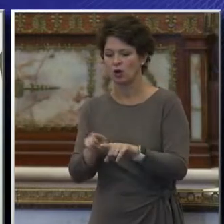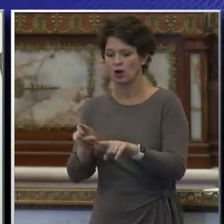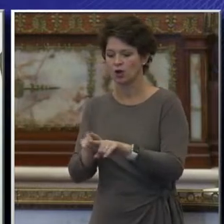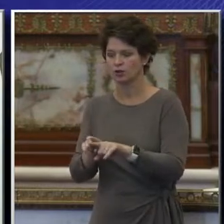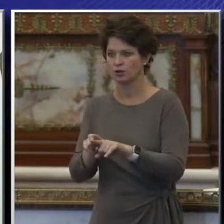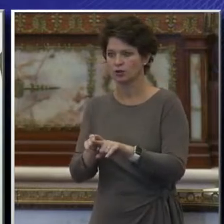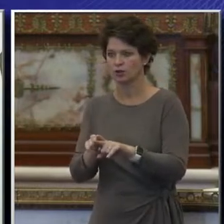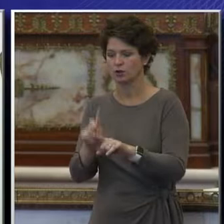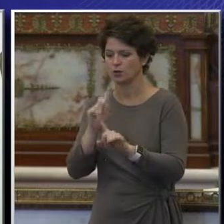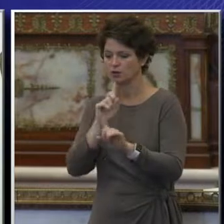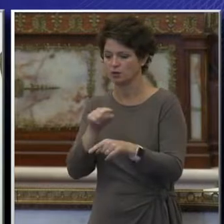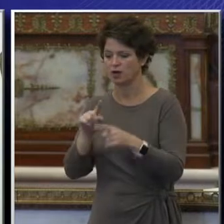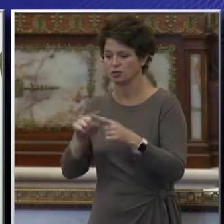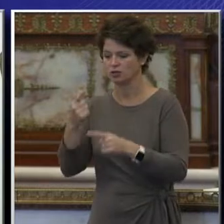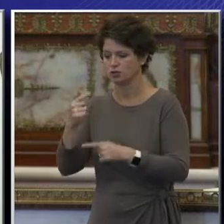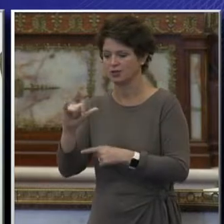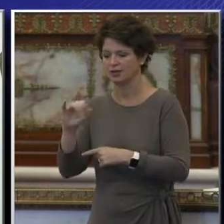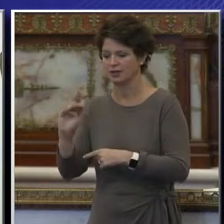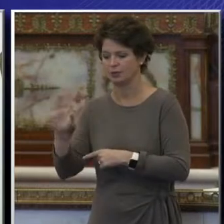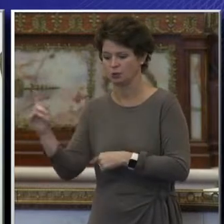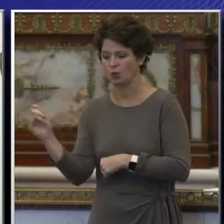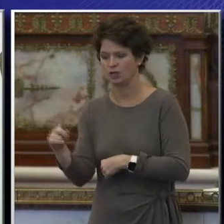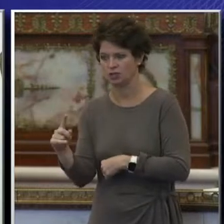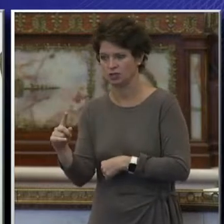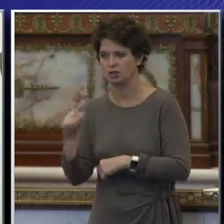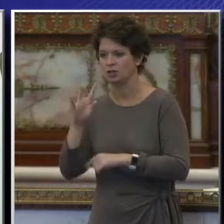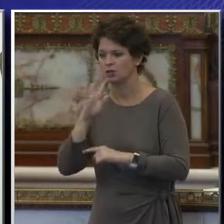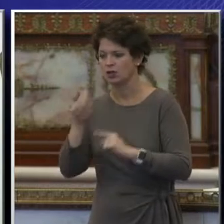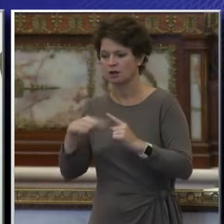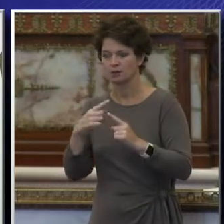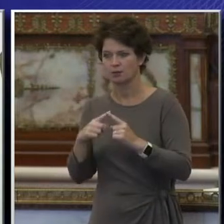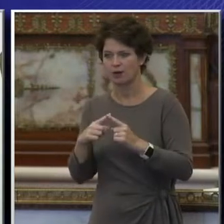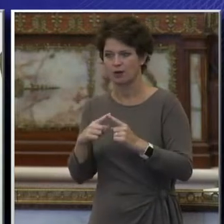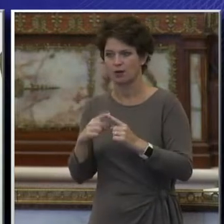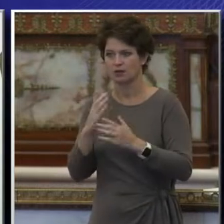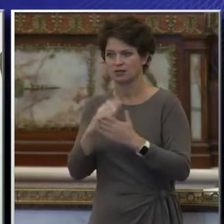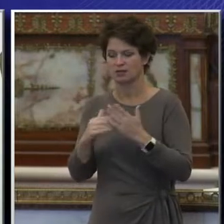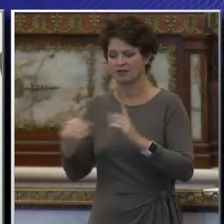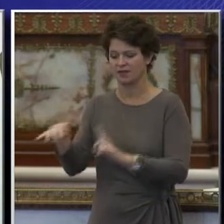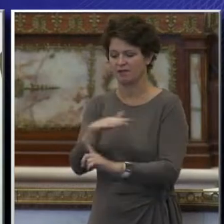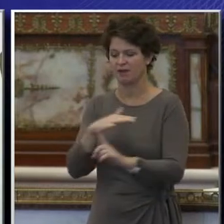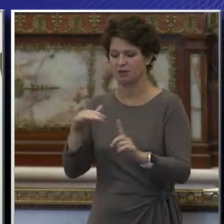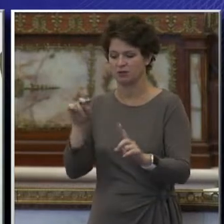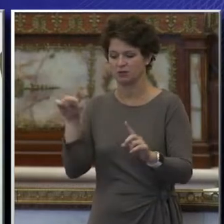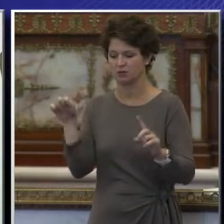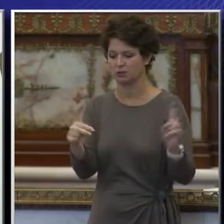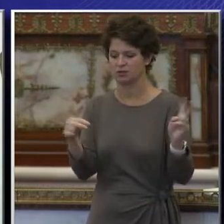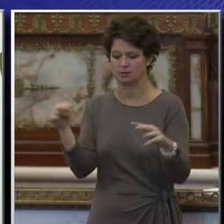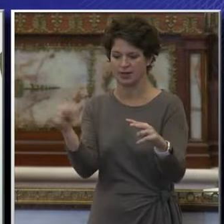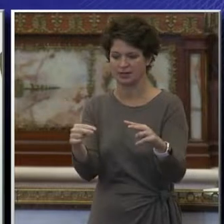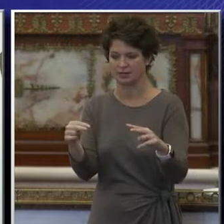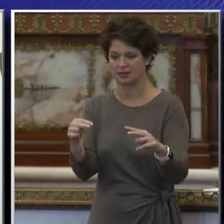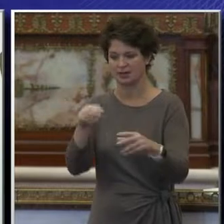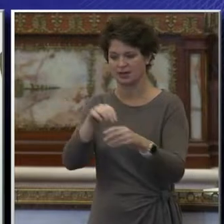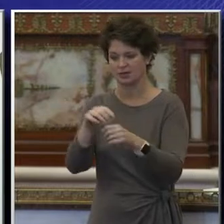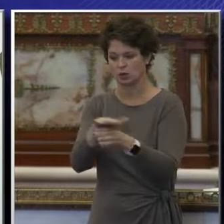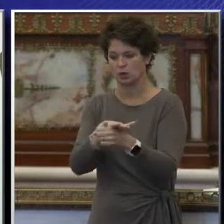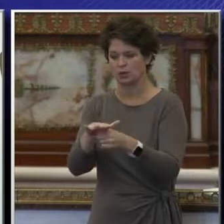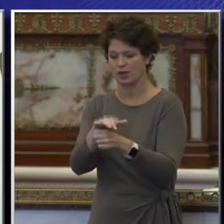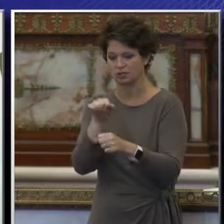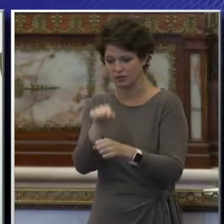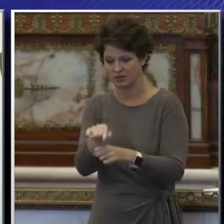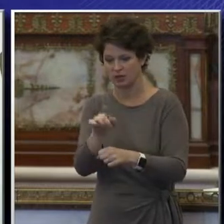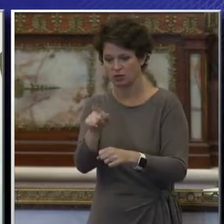to Councilmember Gim's questions, talked about some of the environmental perspectives at the location. You